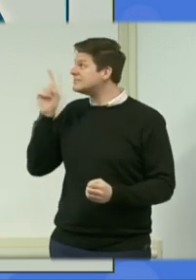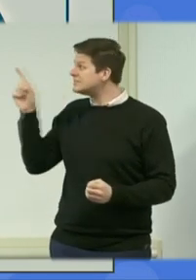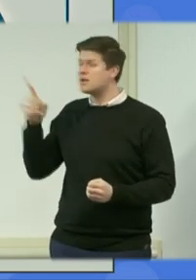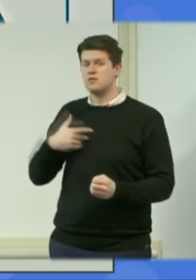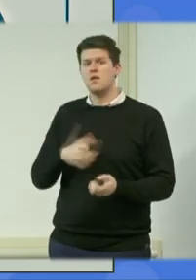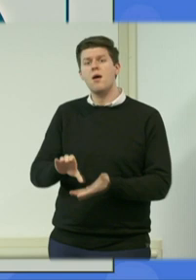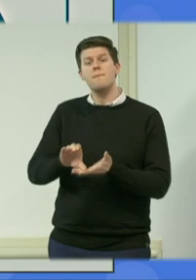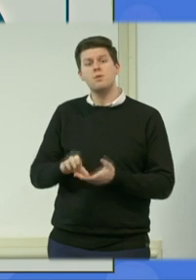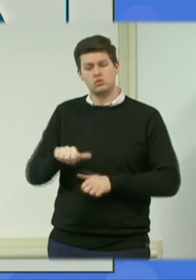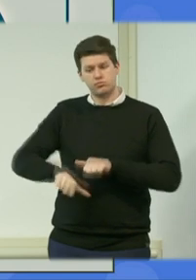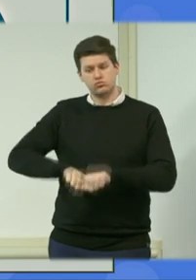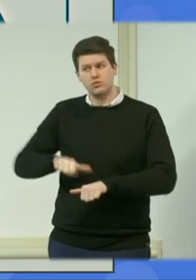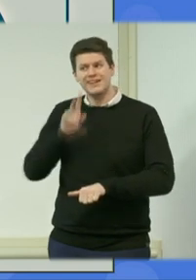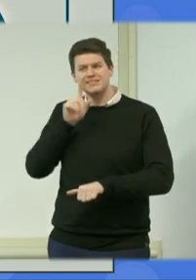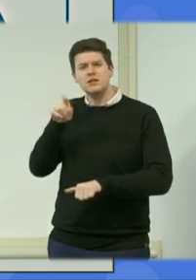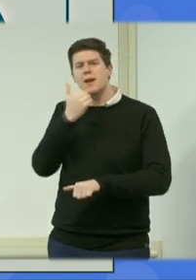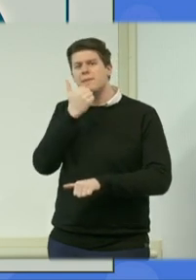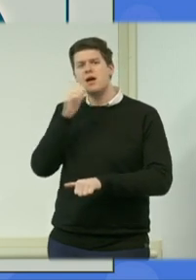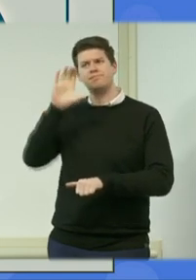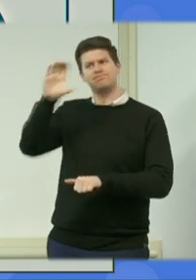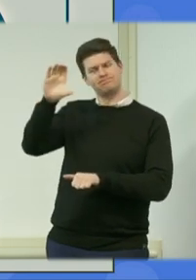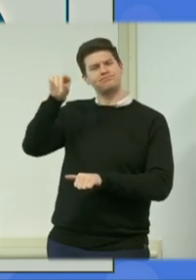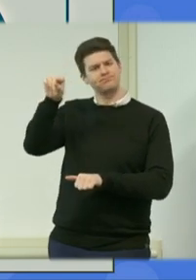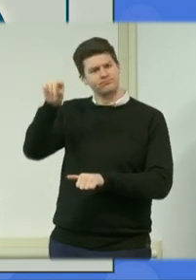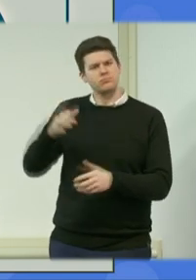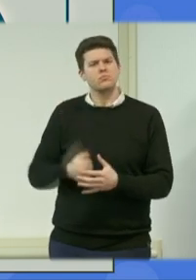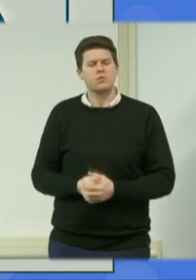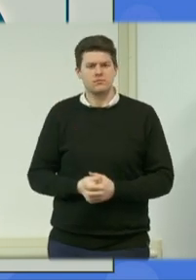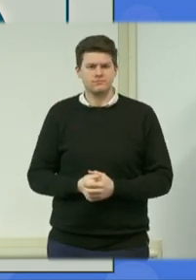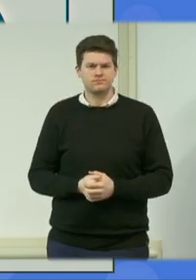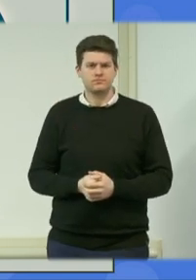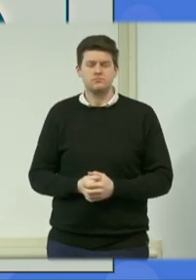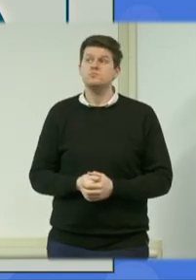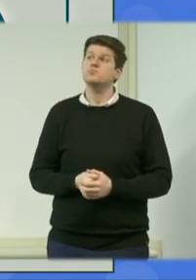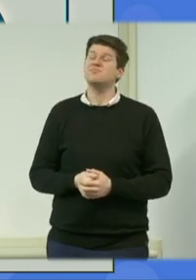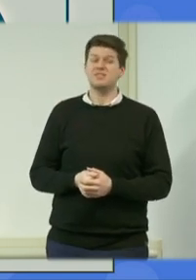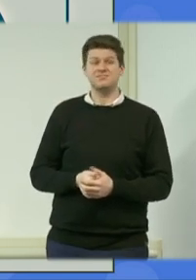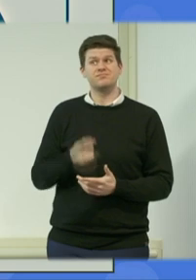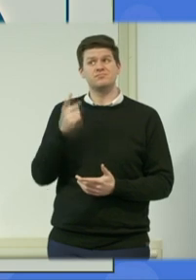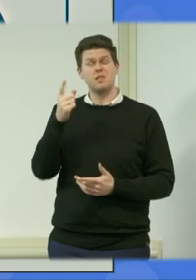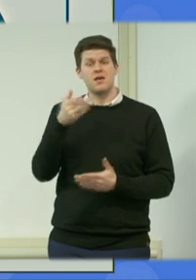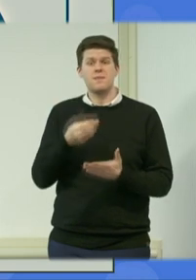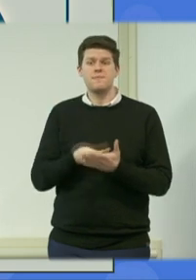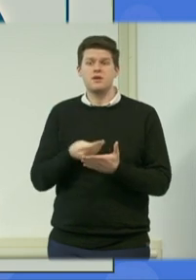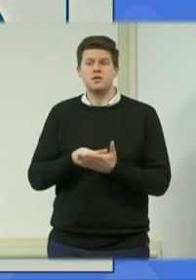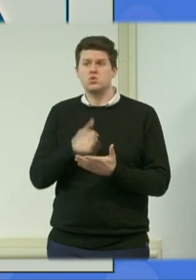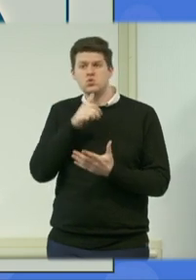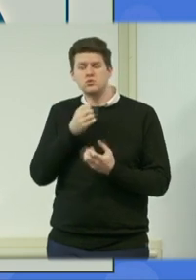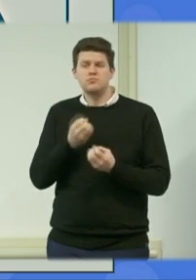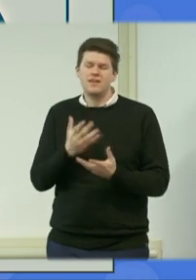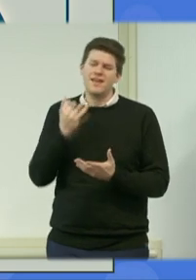at the moment, you will see that big number. But there's loads of stuff in there that isn't actually spent on day-to-day services. So that